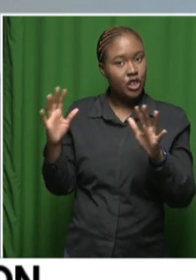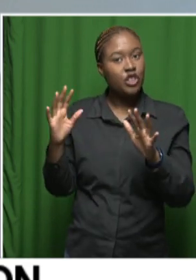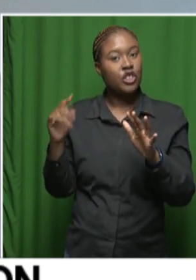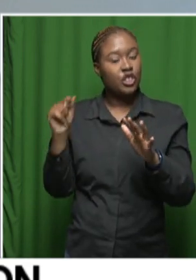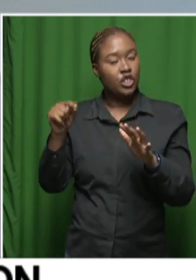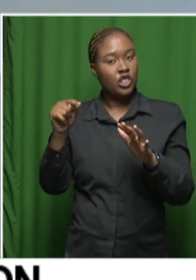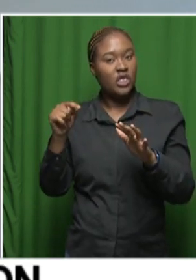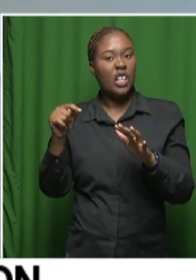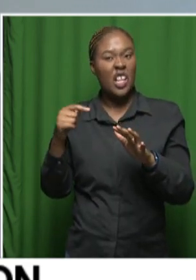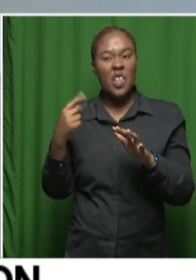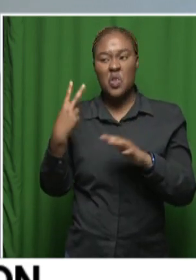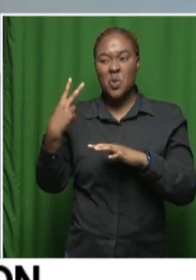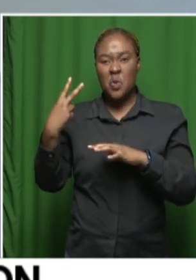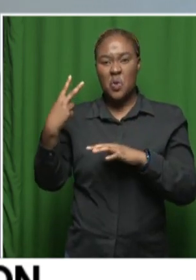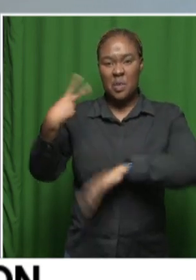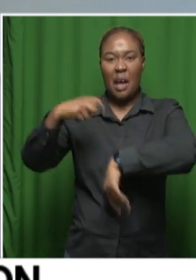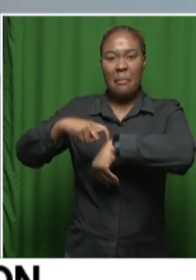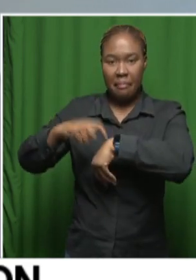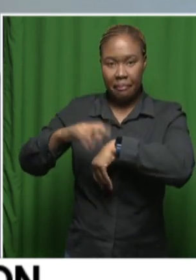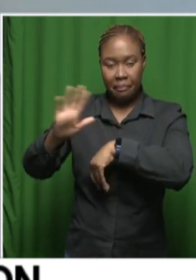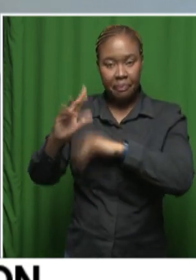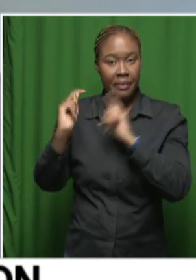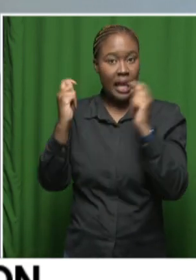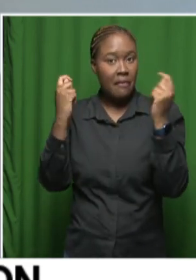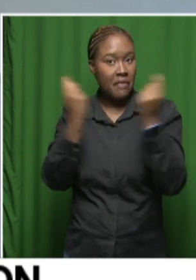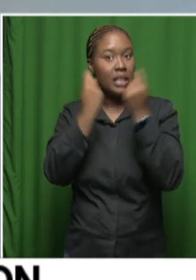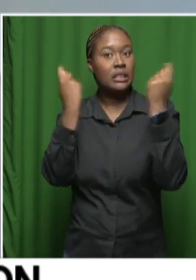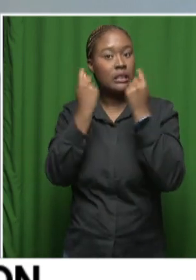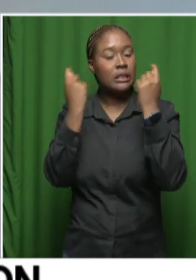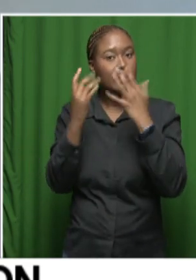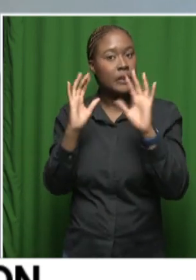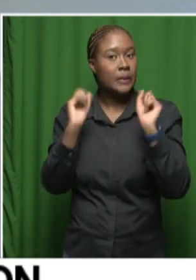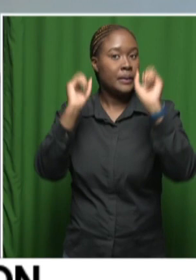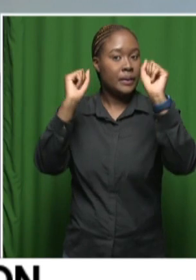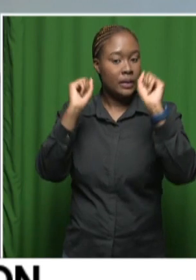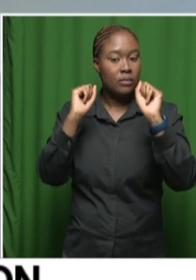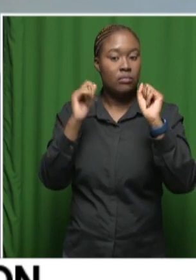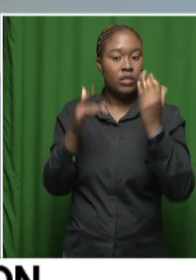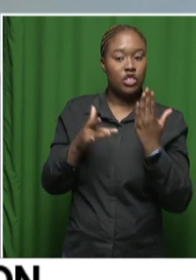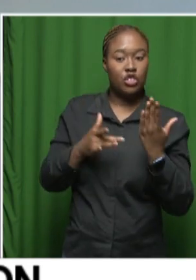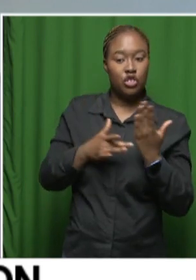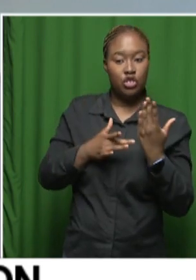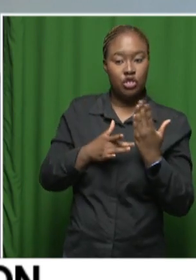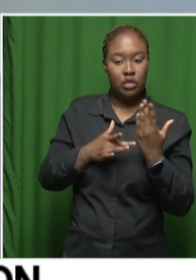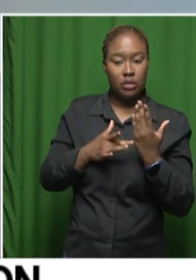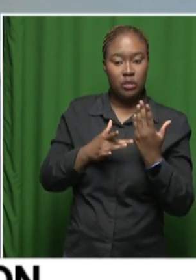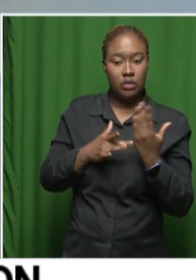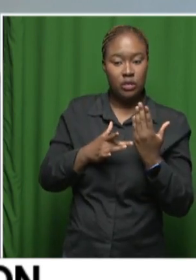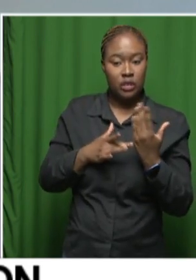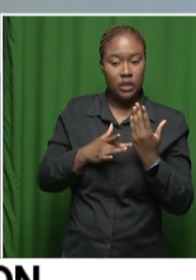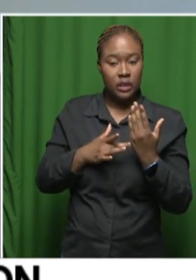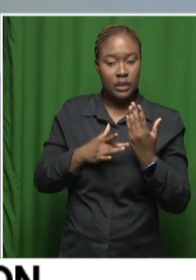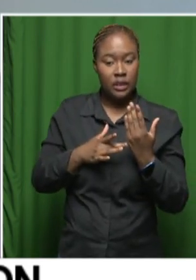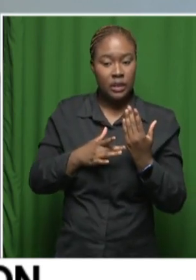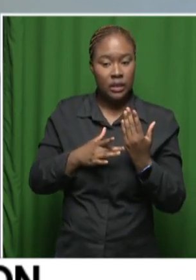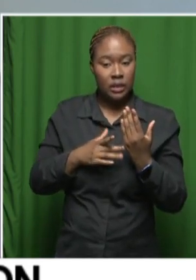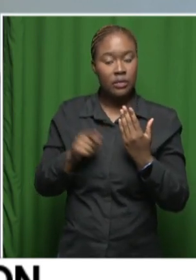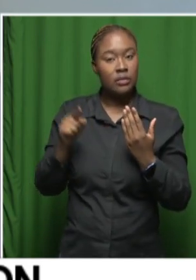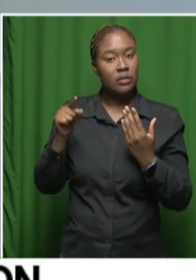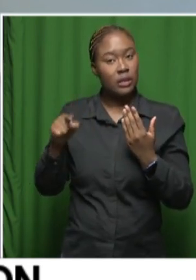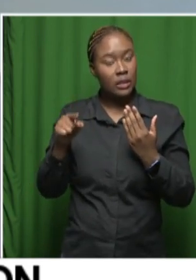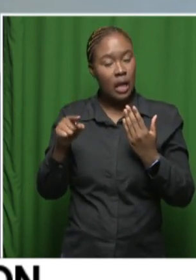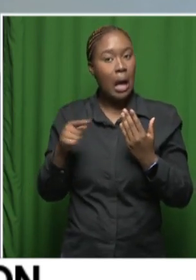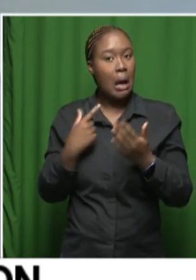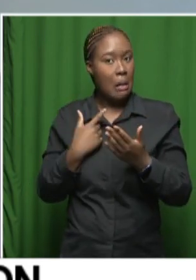they enthusiastically spoke about how digital twins as a technology or as a concept can be